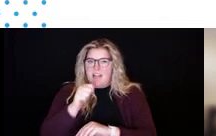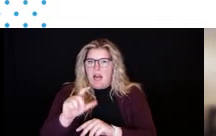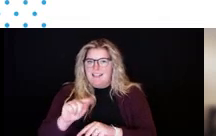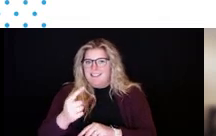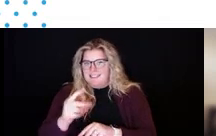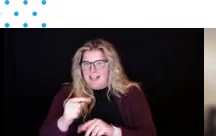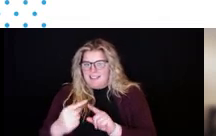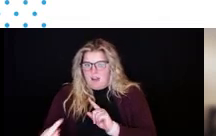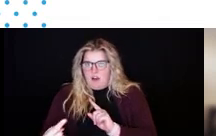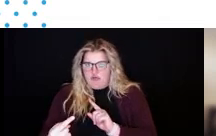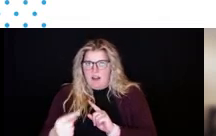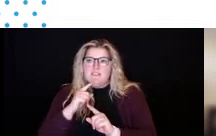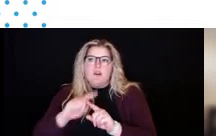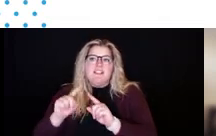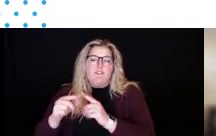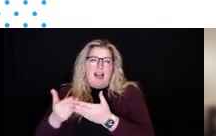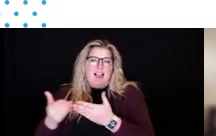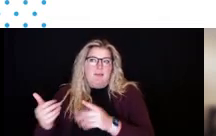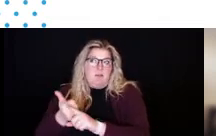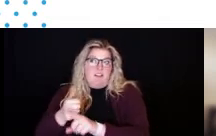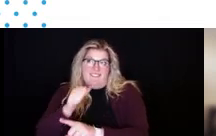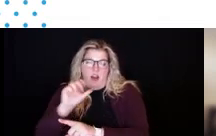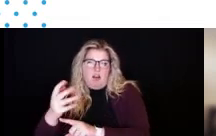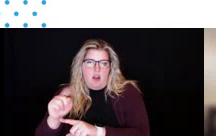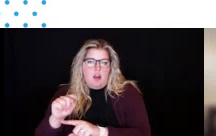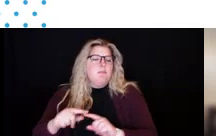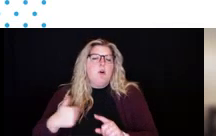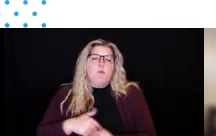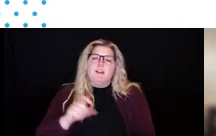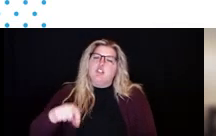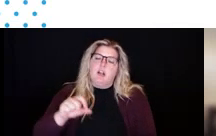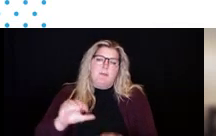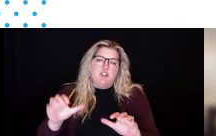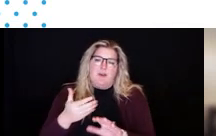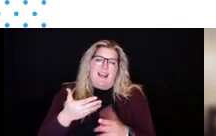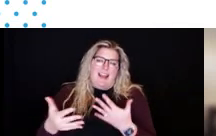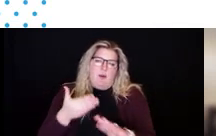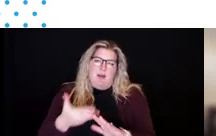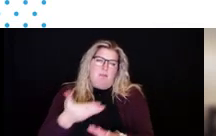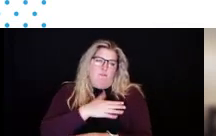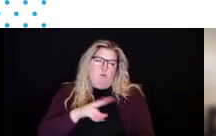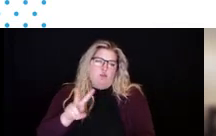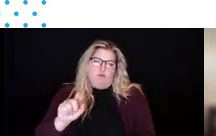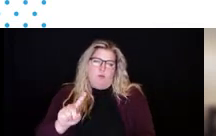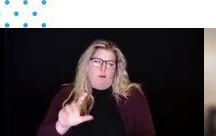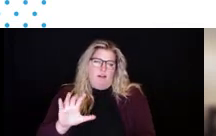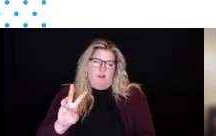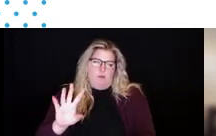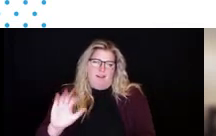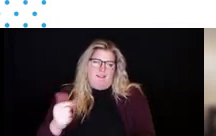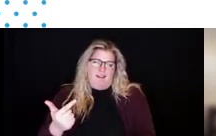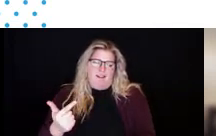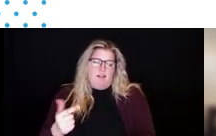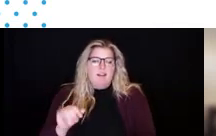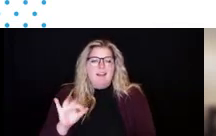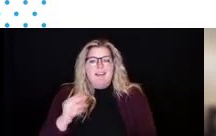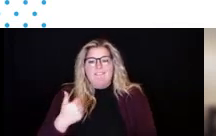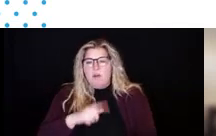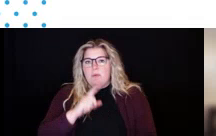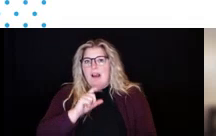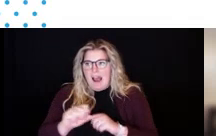text, but that's something we should have been doing anyway prior to 2.1. If we were really